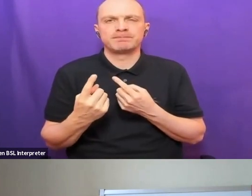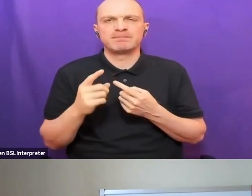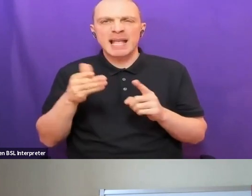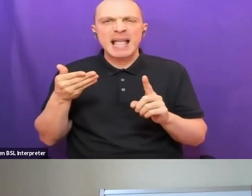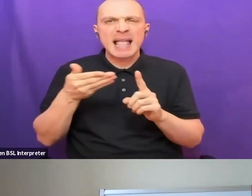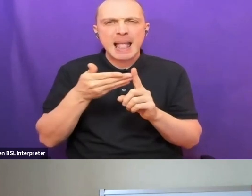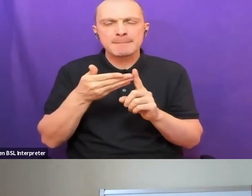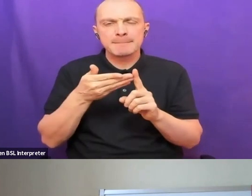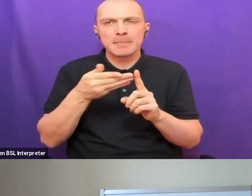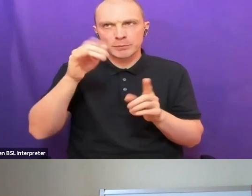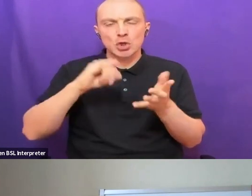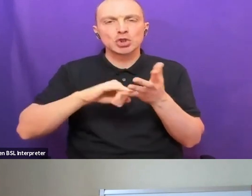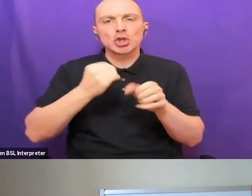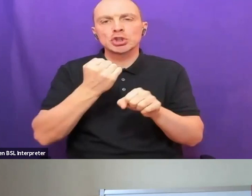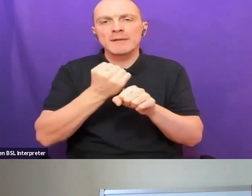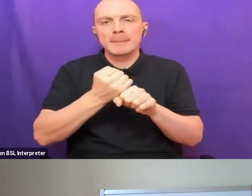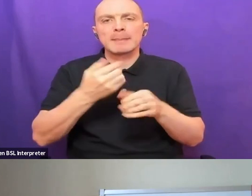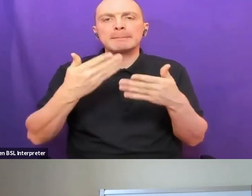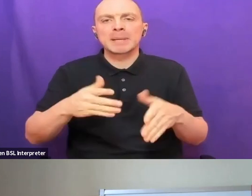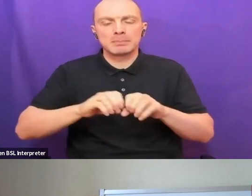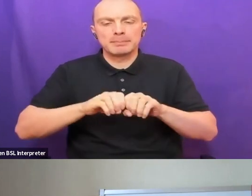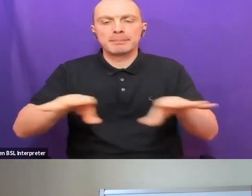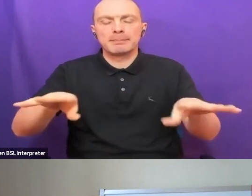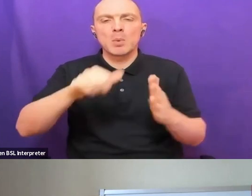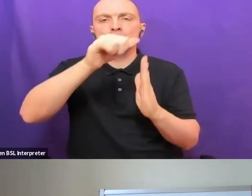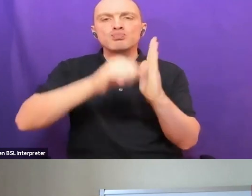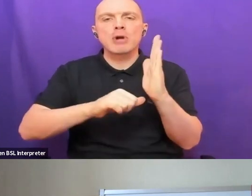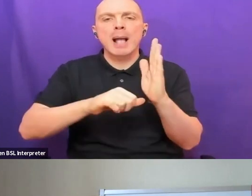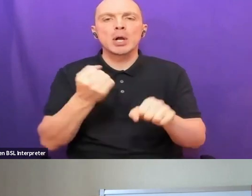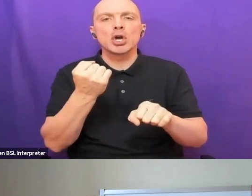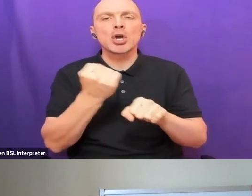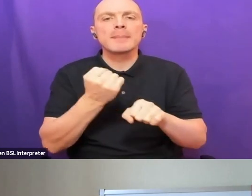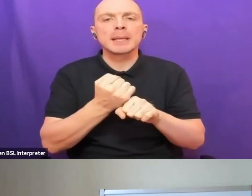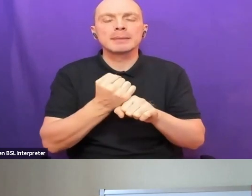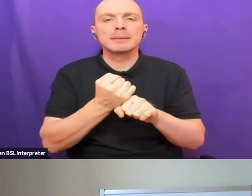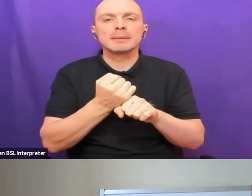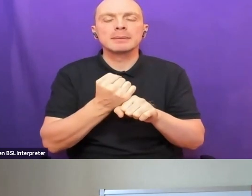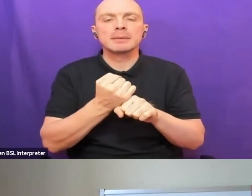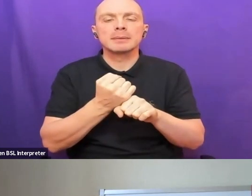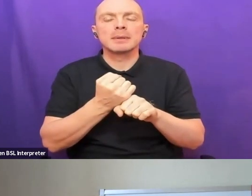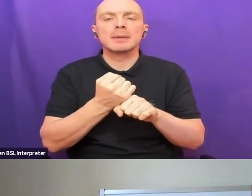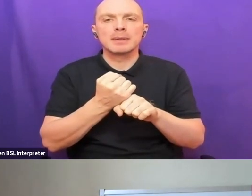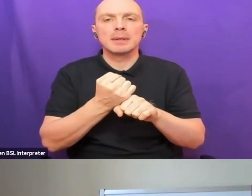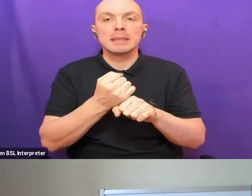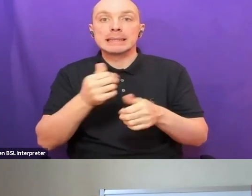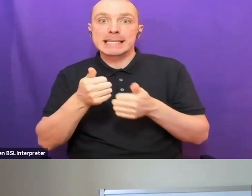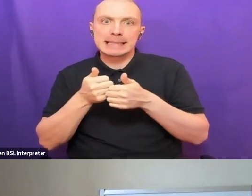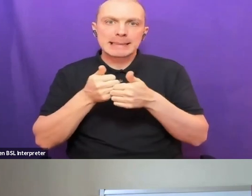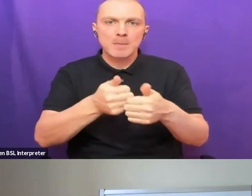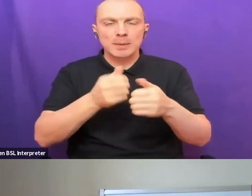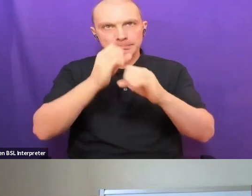its programme for government, which included a commitment to support the aspiration of a 20-minute